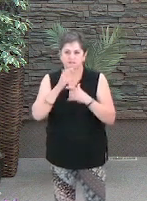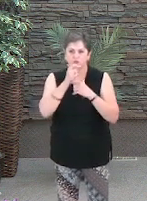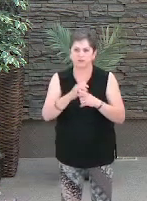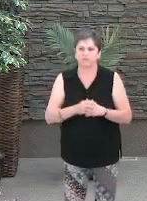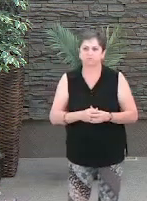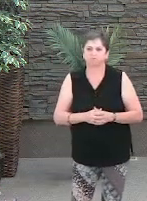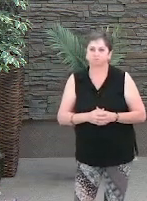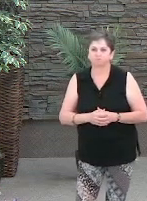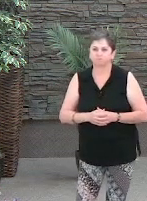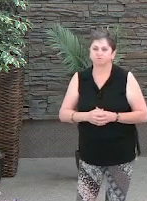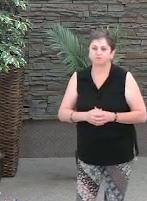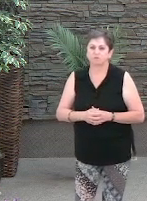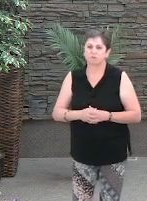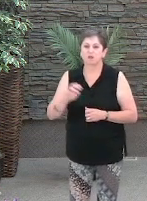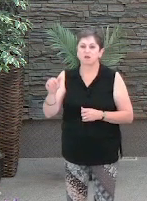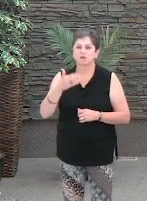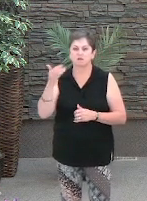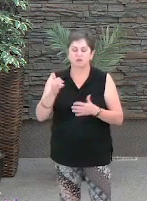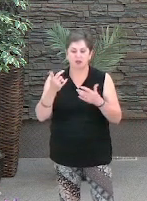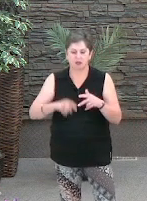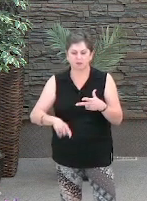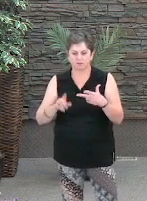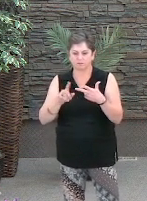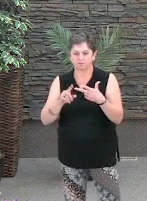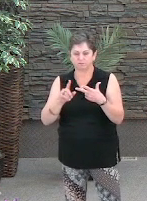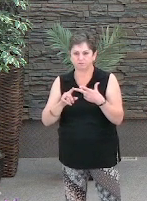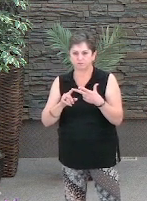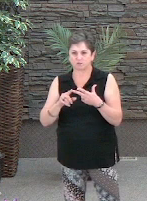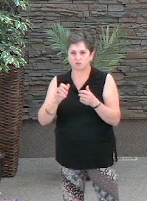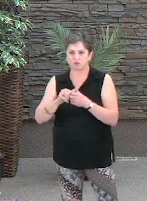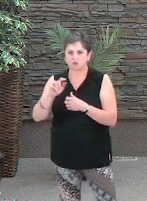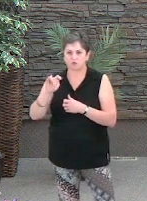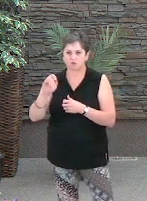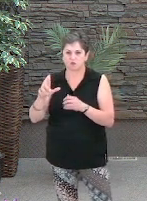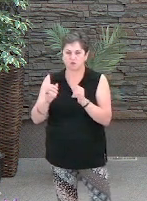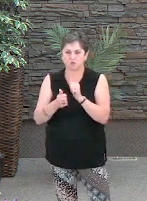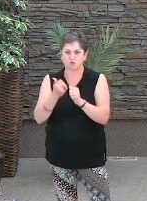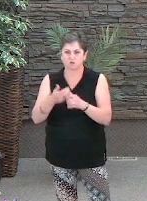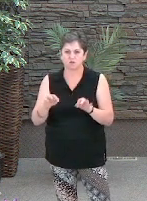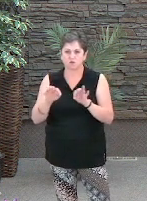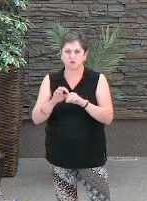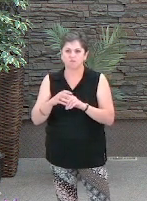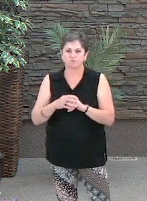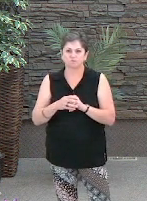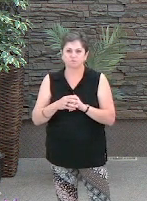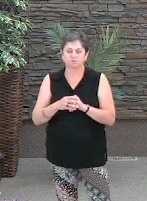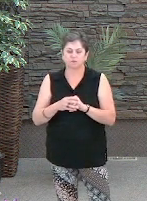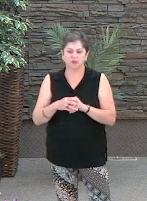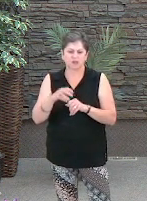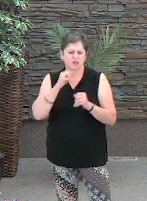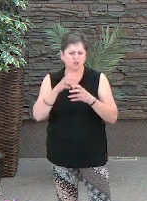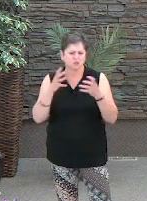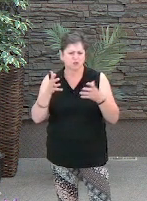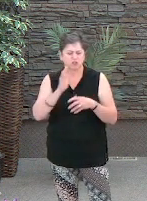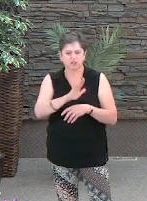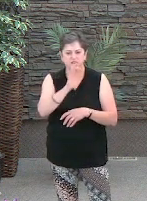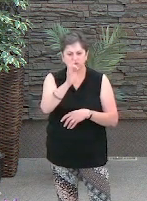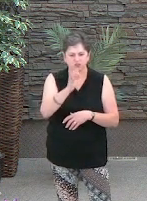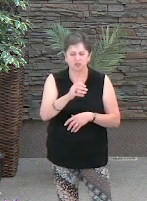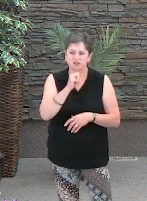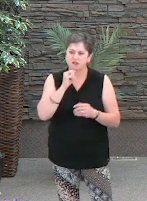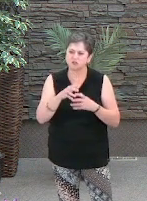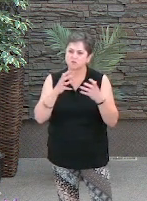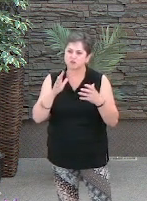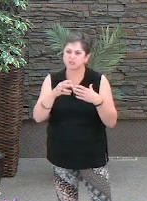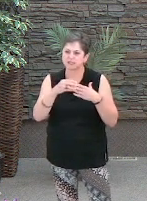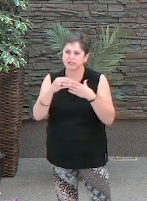interesting. Another thing that happened with Toll, though, and probably the most significant thing, was not so much his preaching, it wasn't so